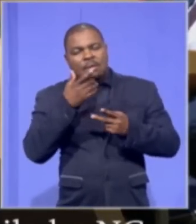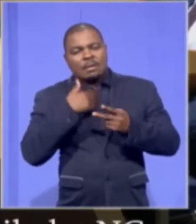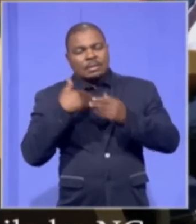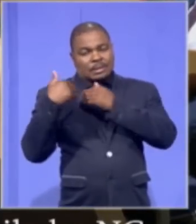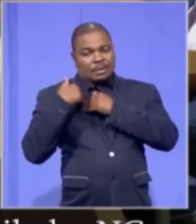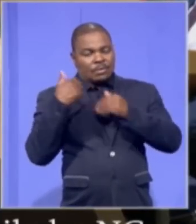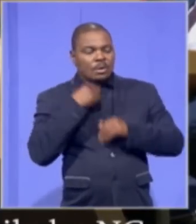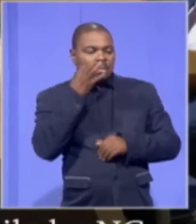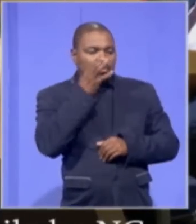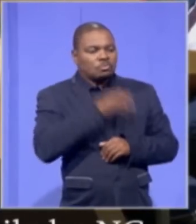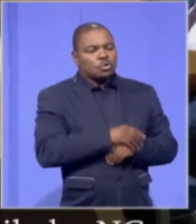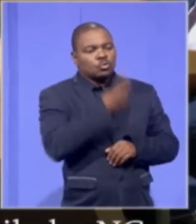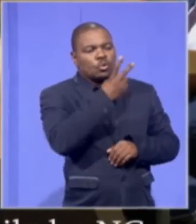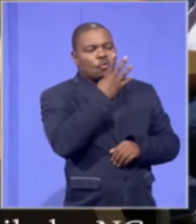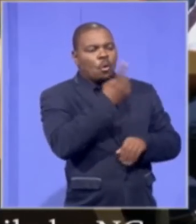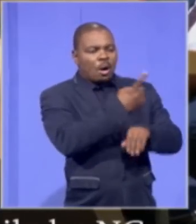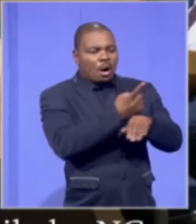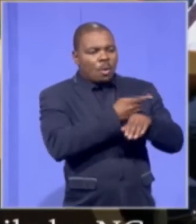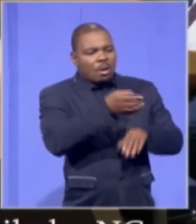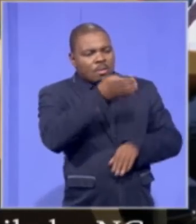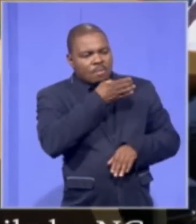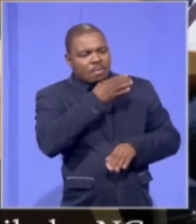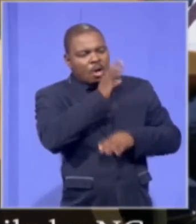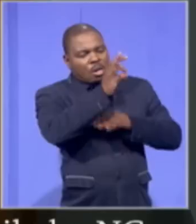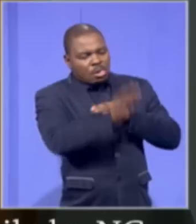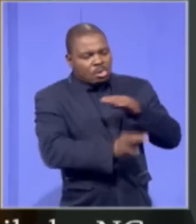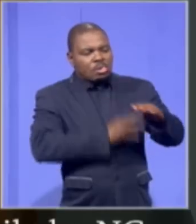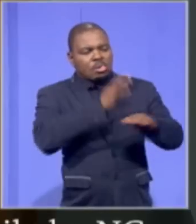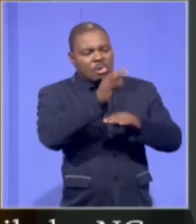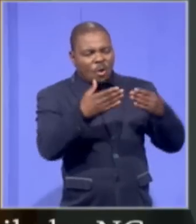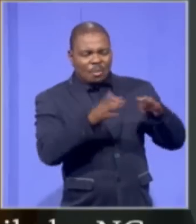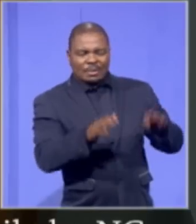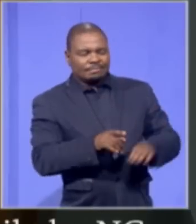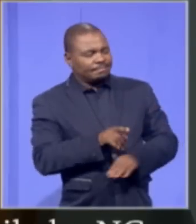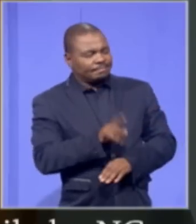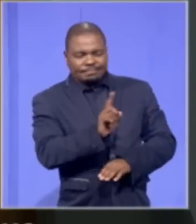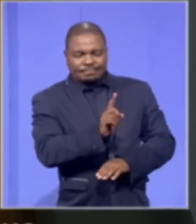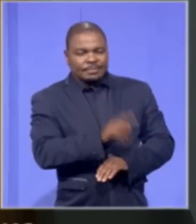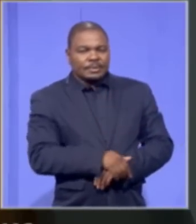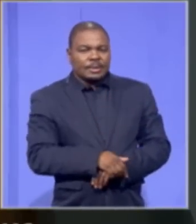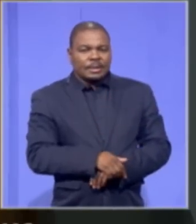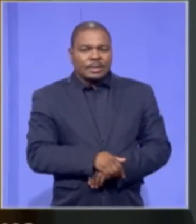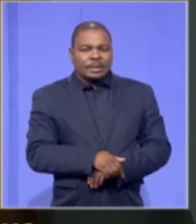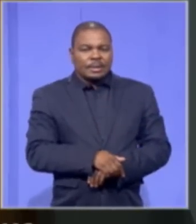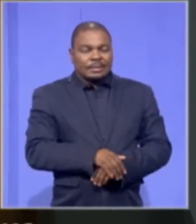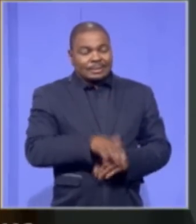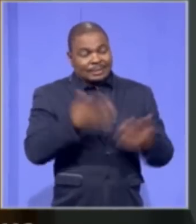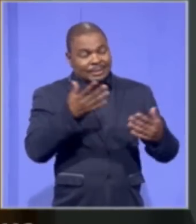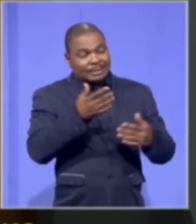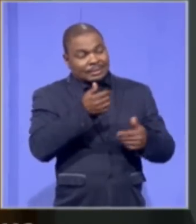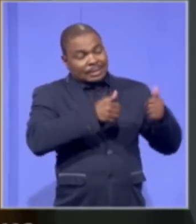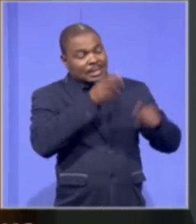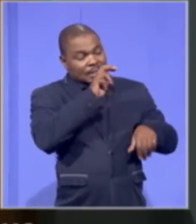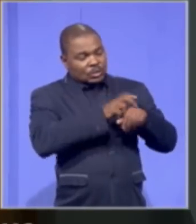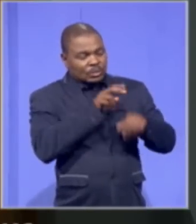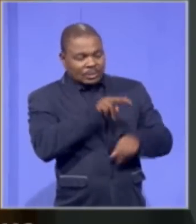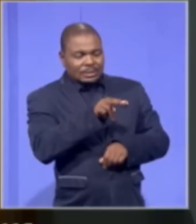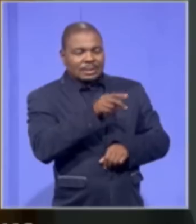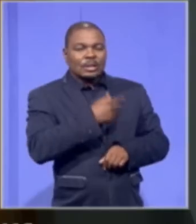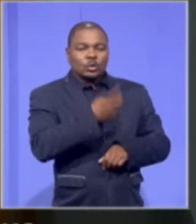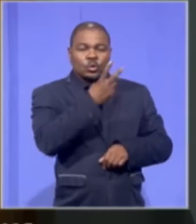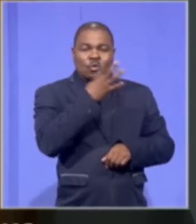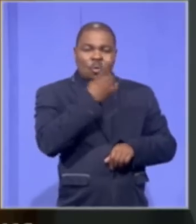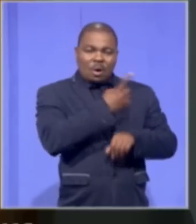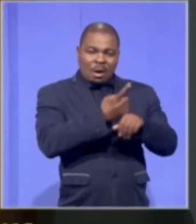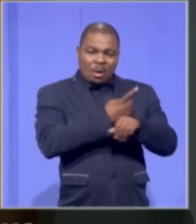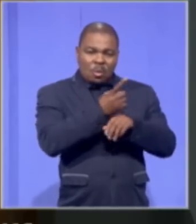tse 24 e tshwanela ho lekolwa botjha. The police did declare that they do have a problem with the 24